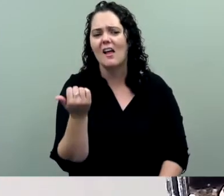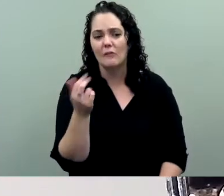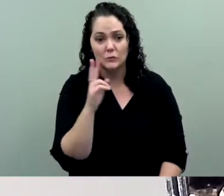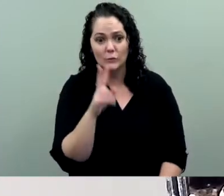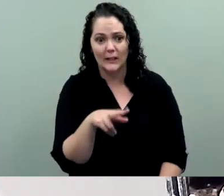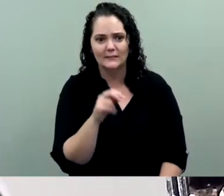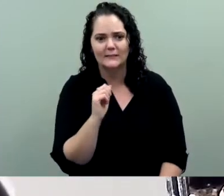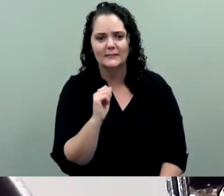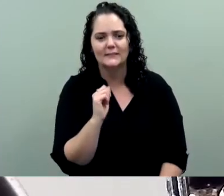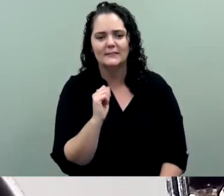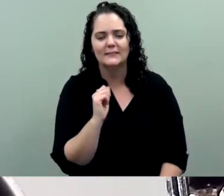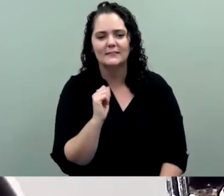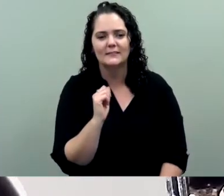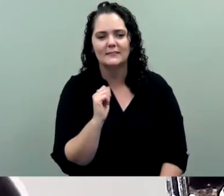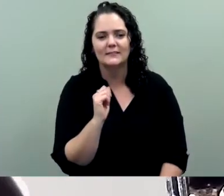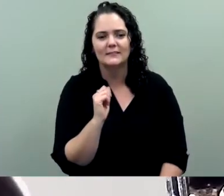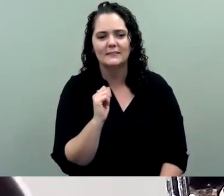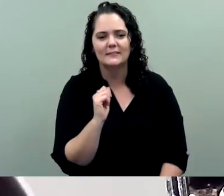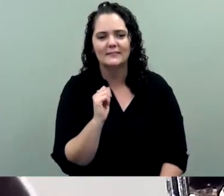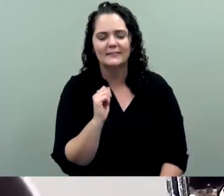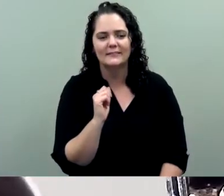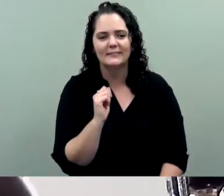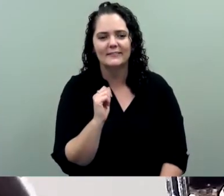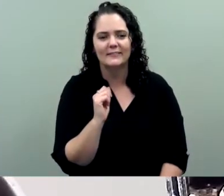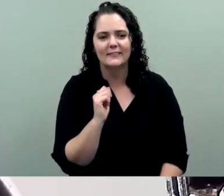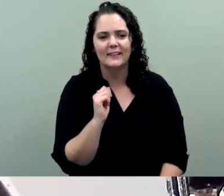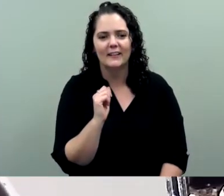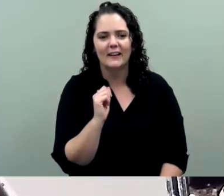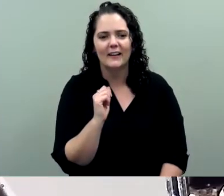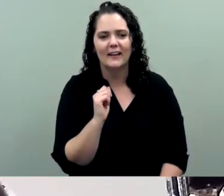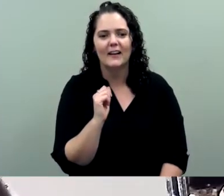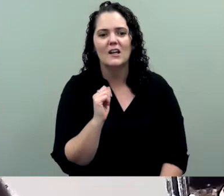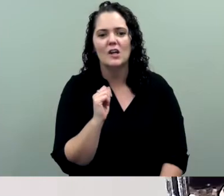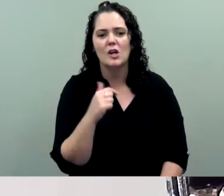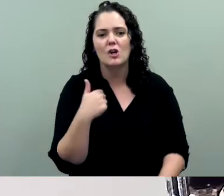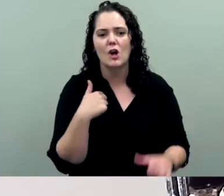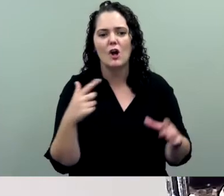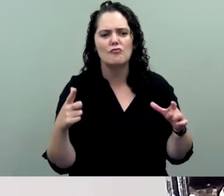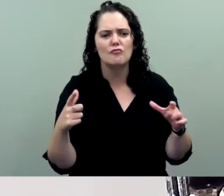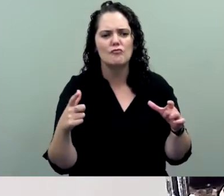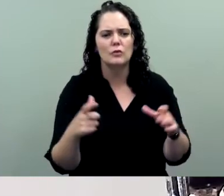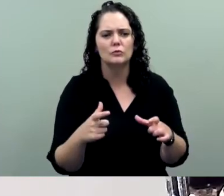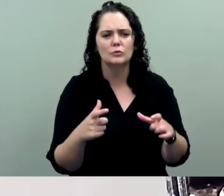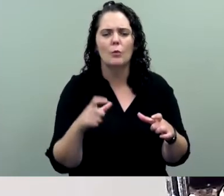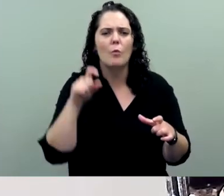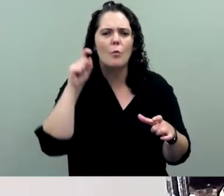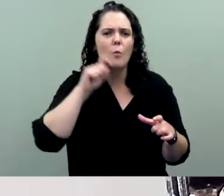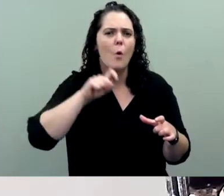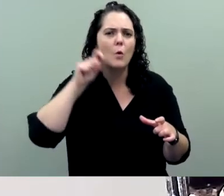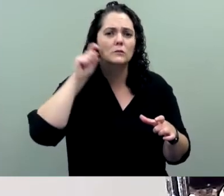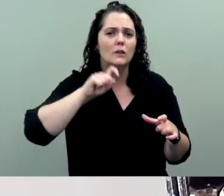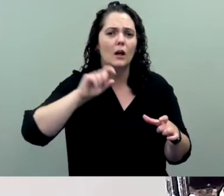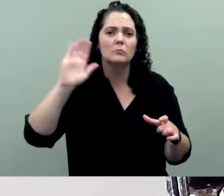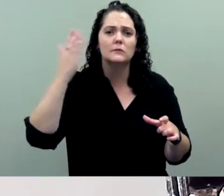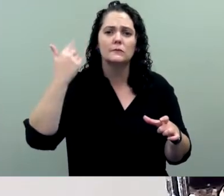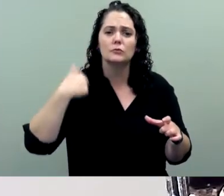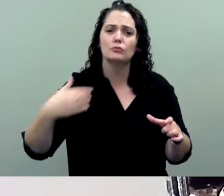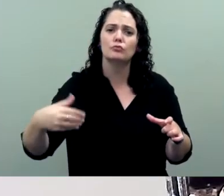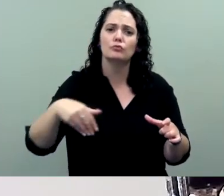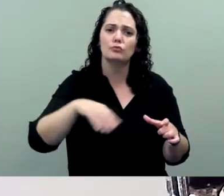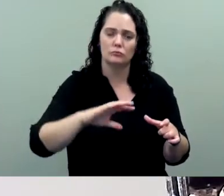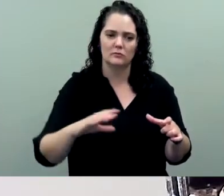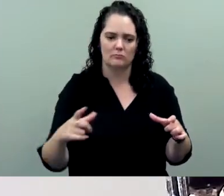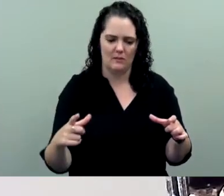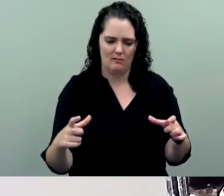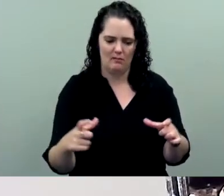that? Nice. Now, I've reduced probably about half of the water And what I would do